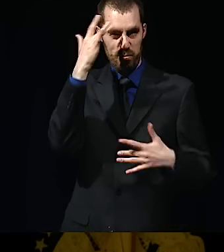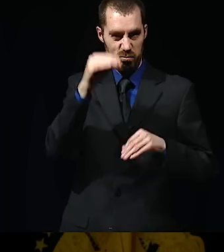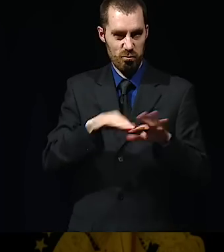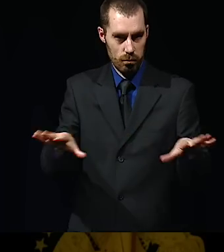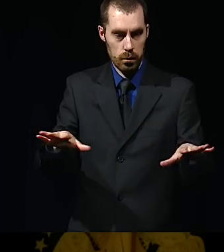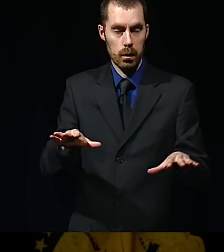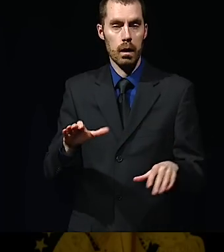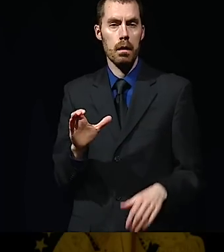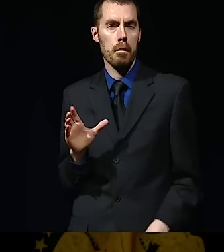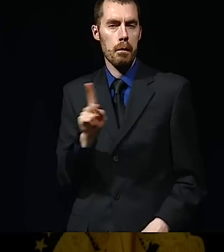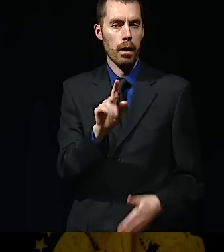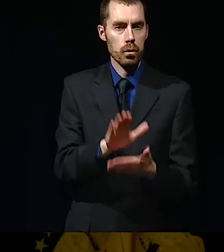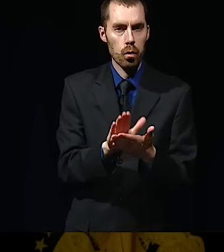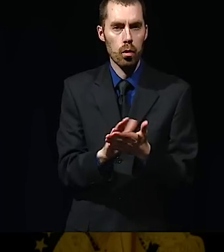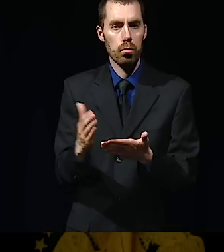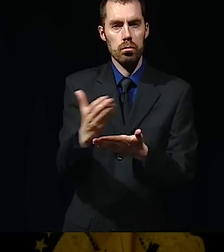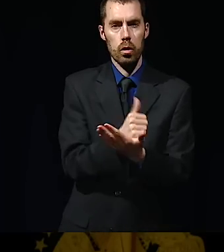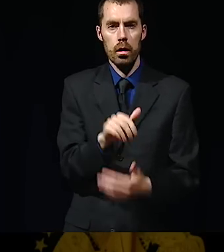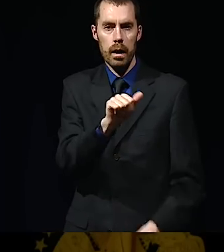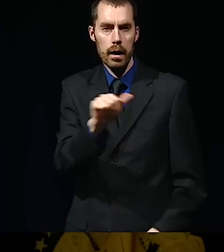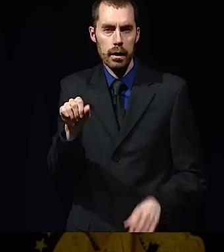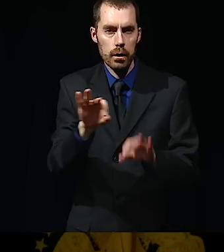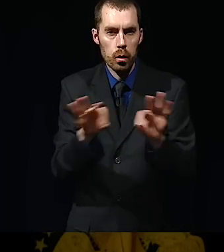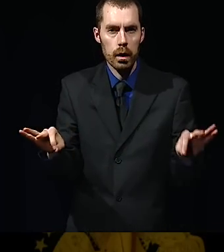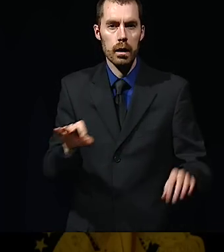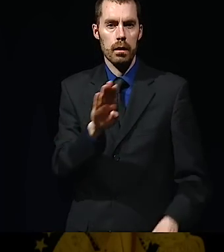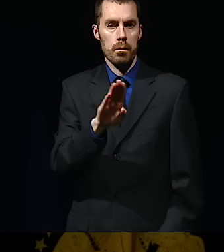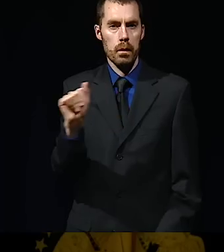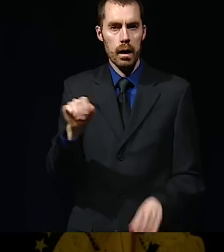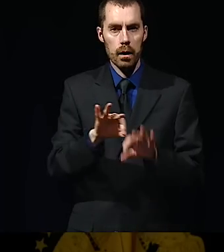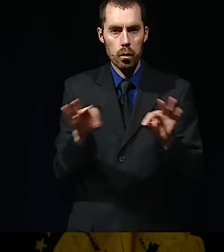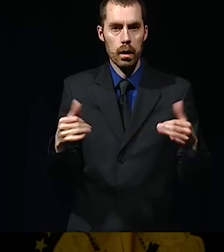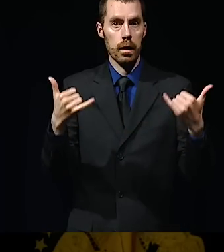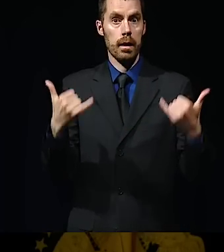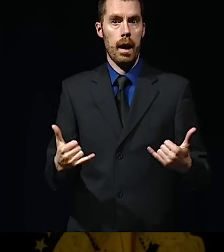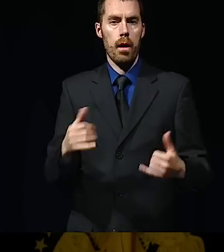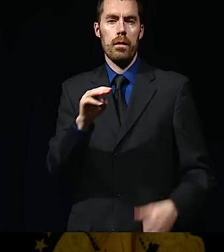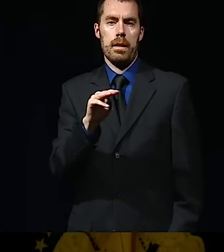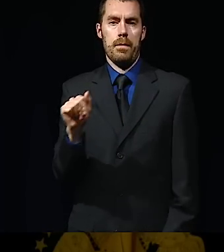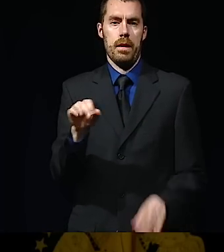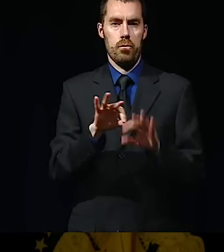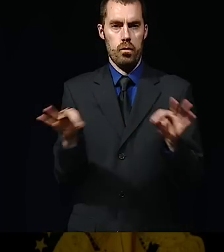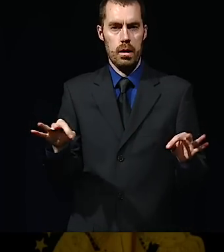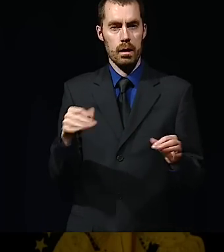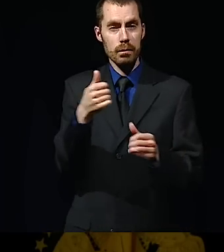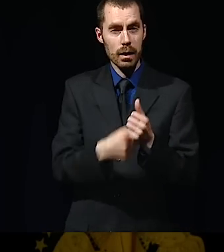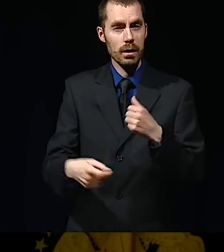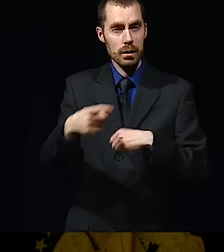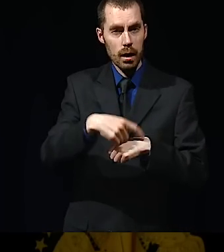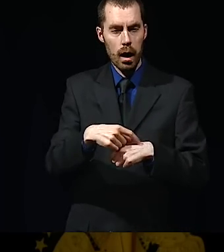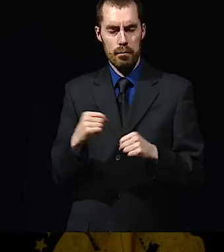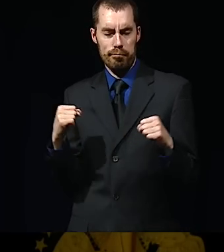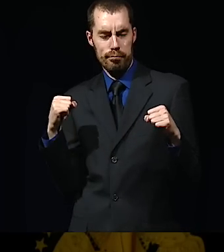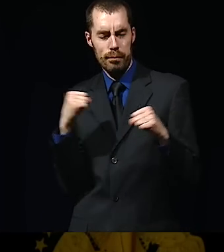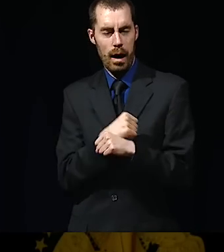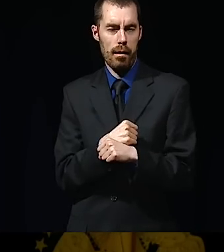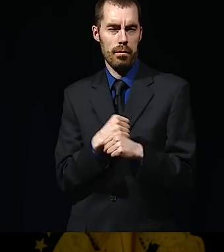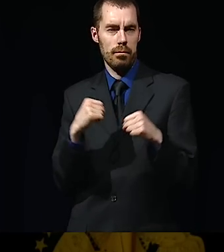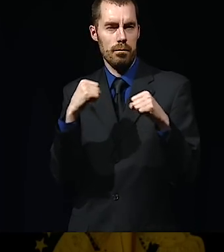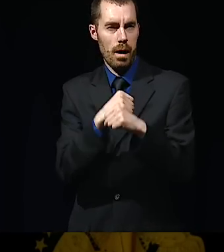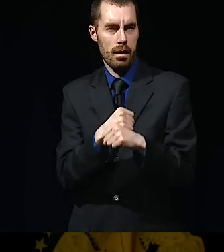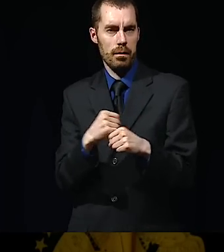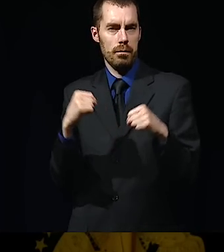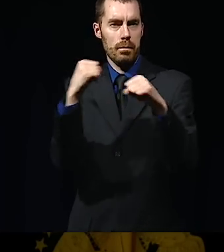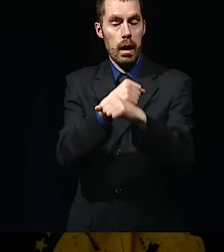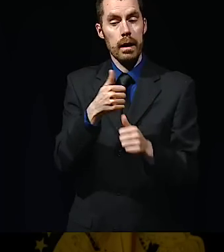school, earned my associate's, my bachelor's, and now my master's degree. Each one was a battle, and each one meant more to me because of what